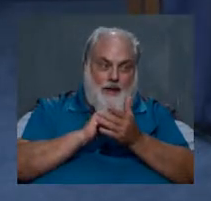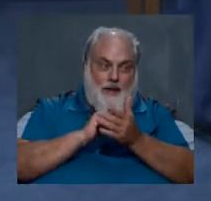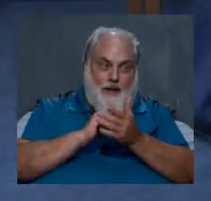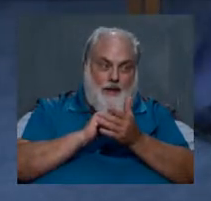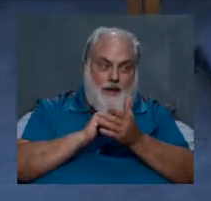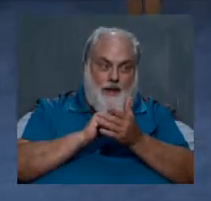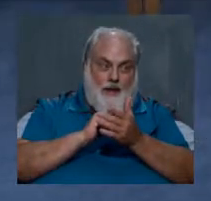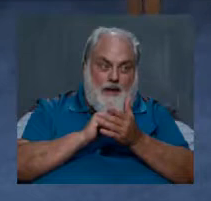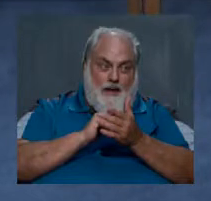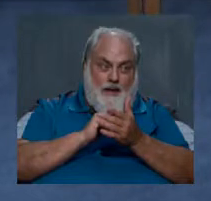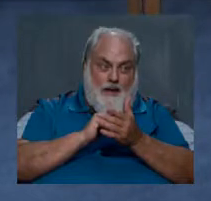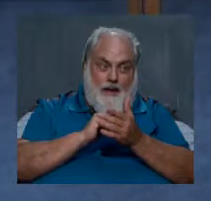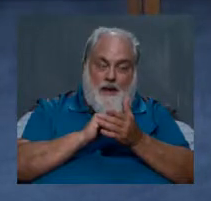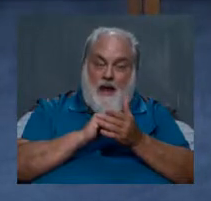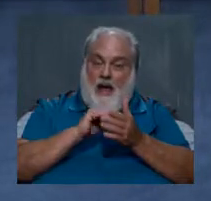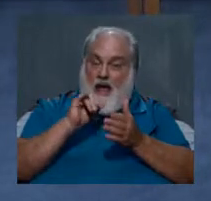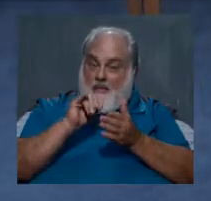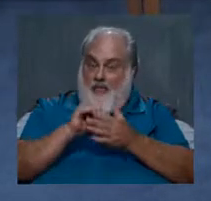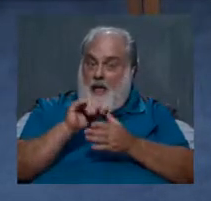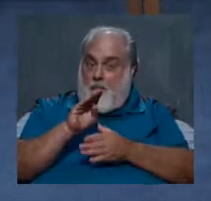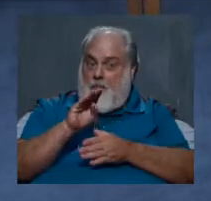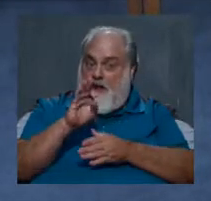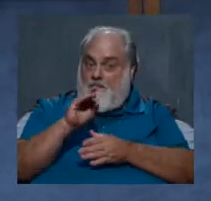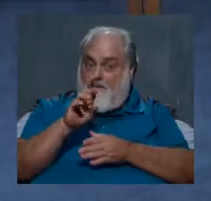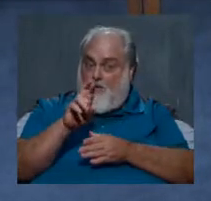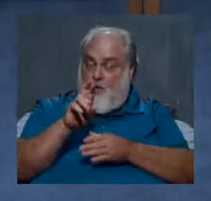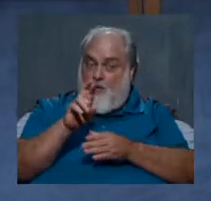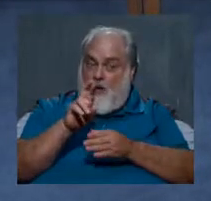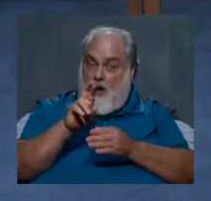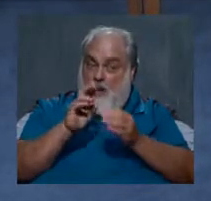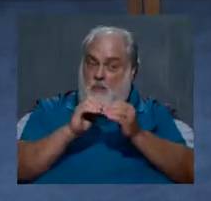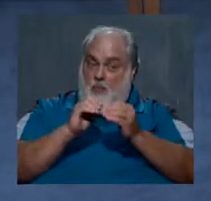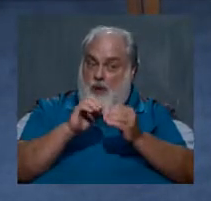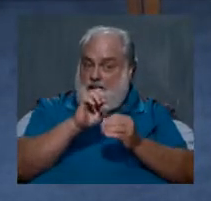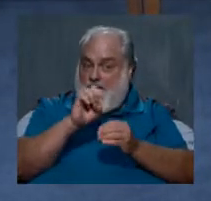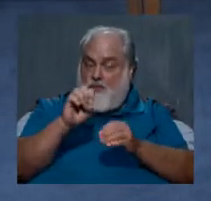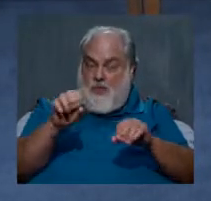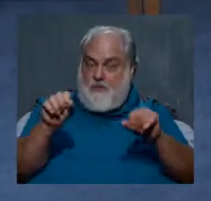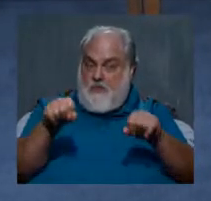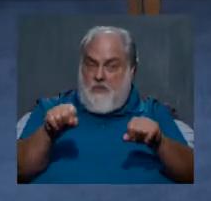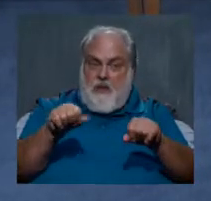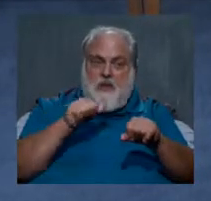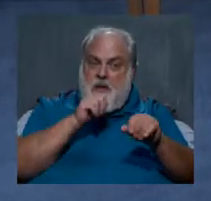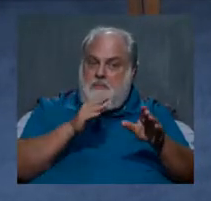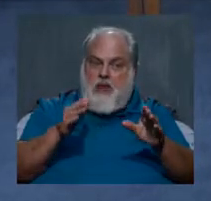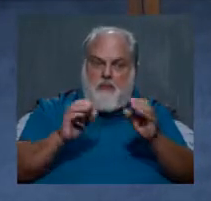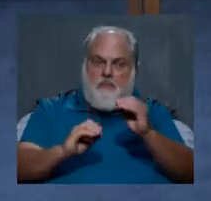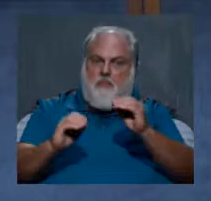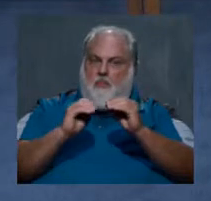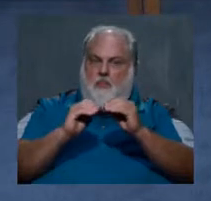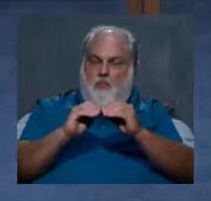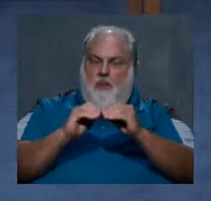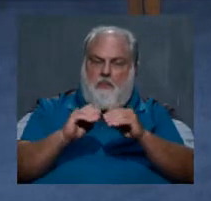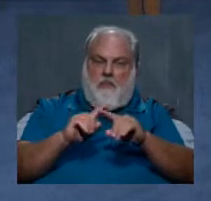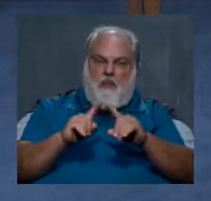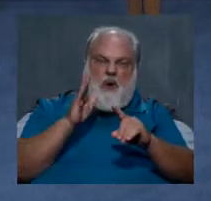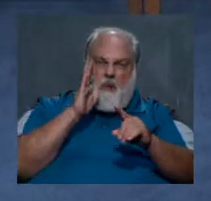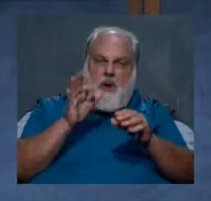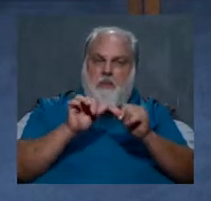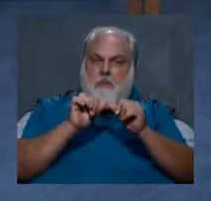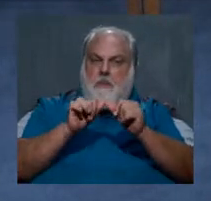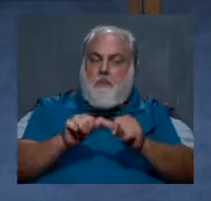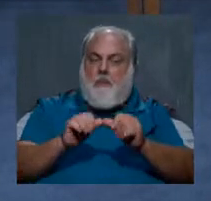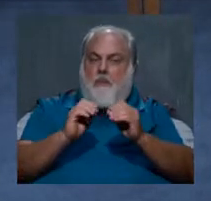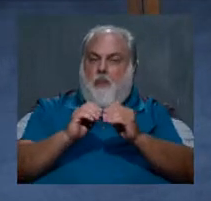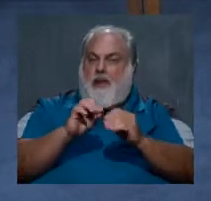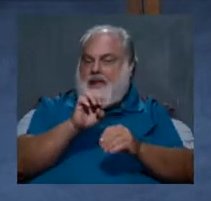We don't really intend on any work. We can extend it further eastward. I don't know exactly how far we can, but we will extend that buffer as